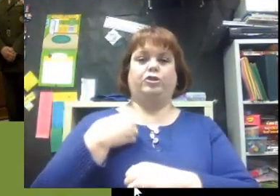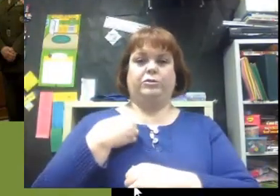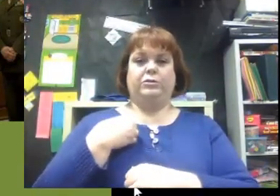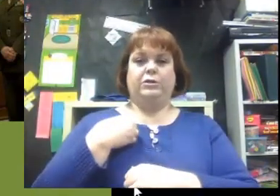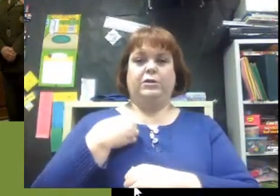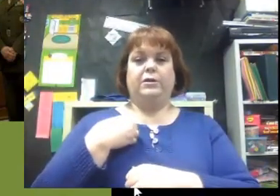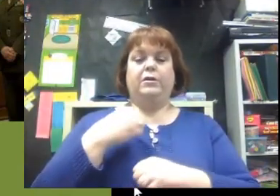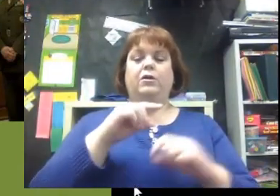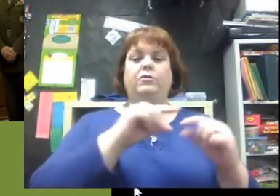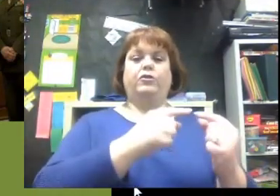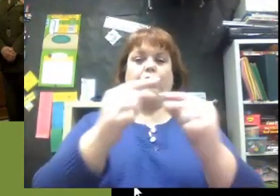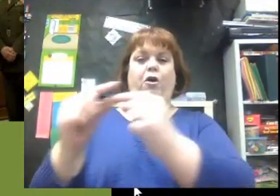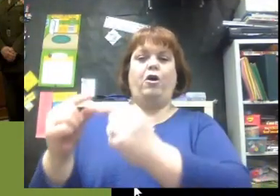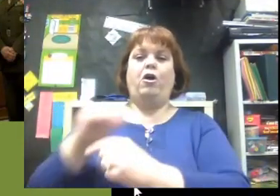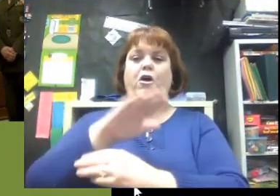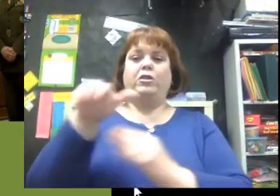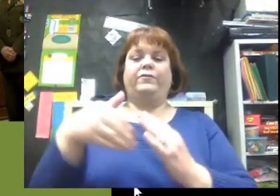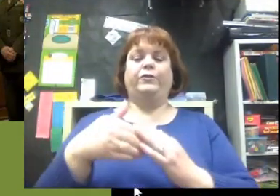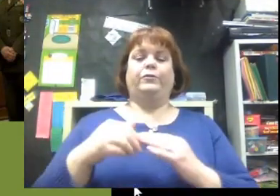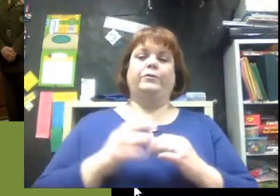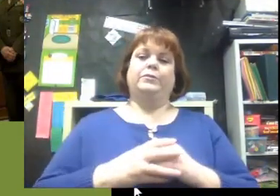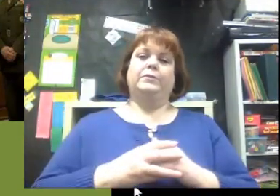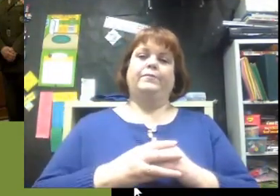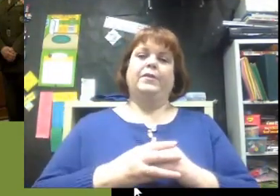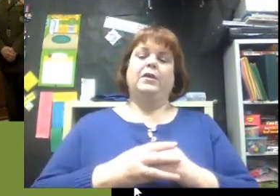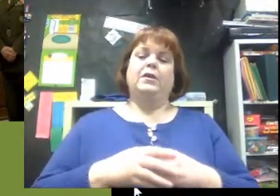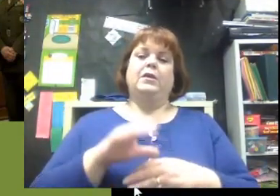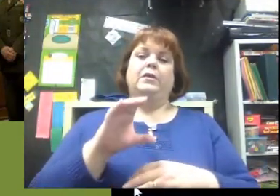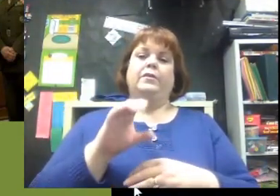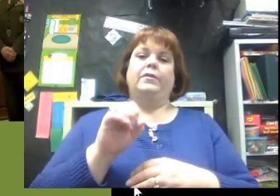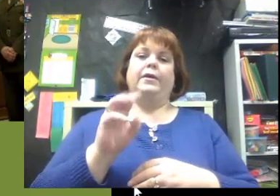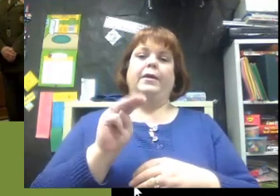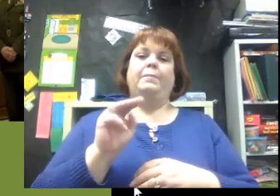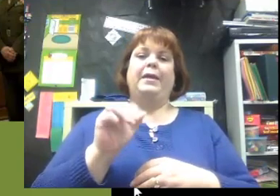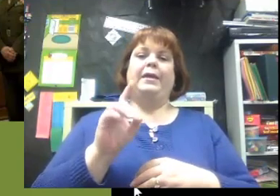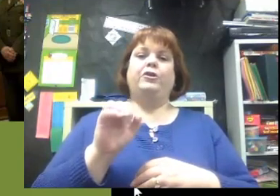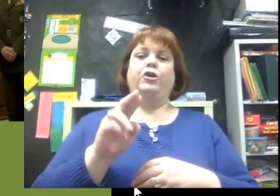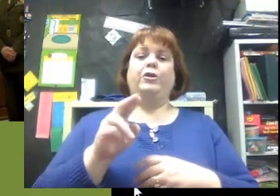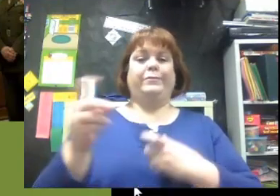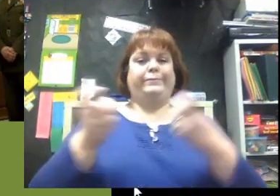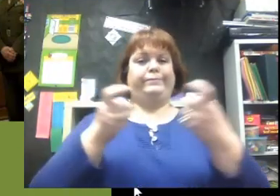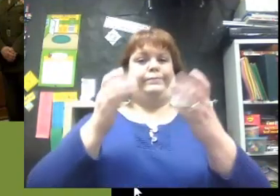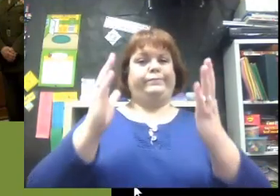soldiers, all of the groups. The commander